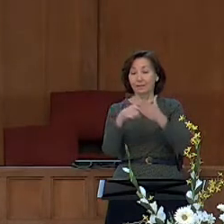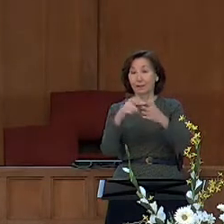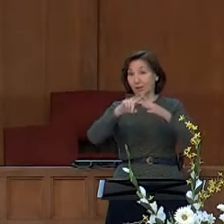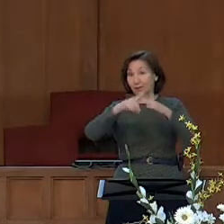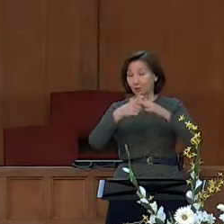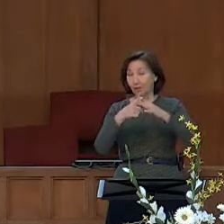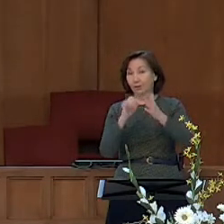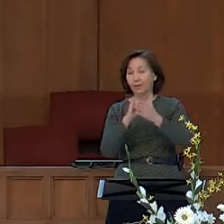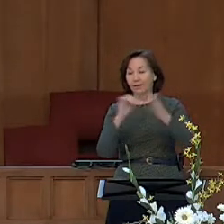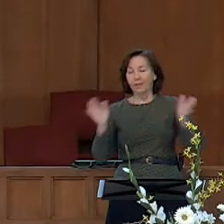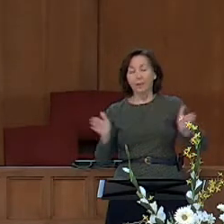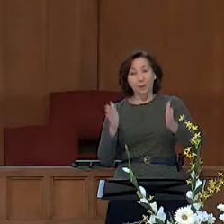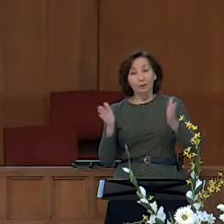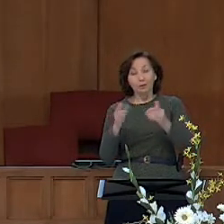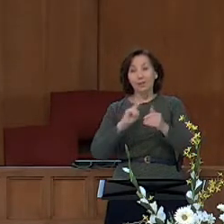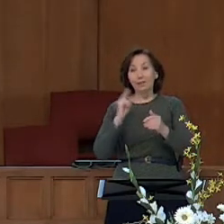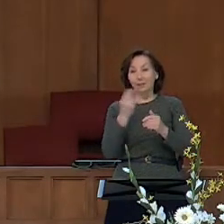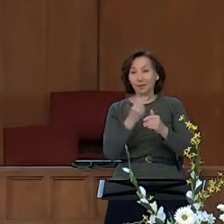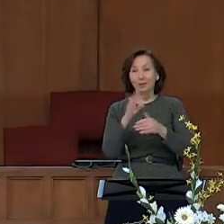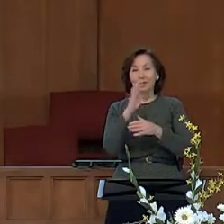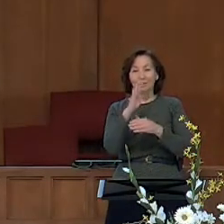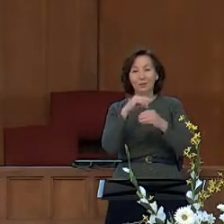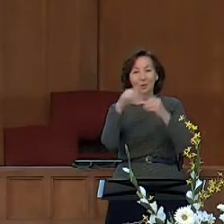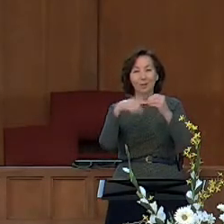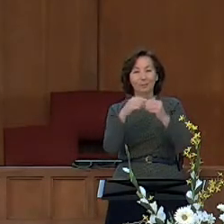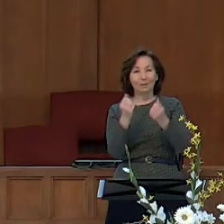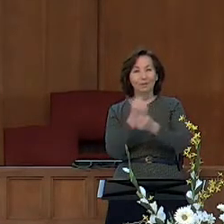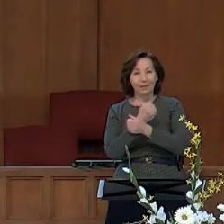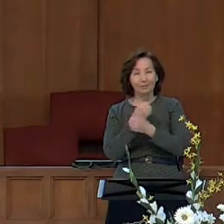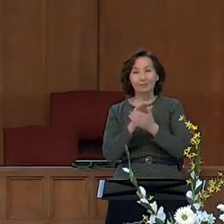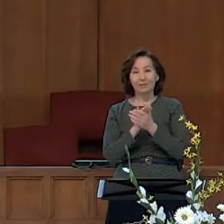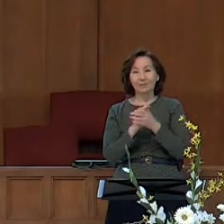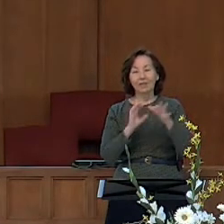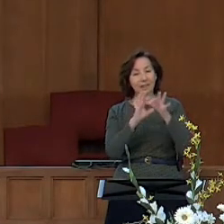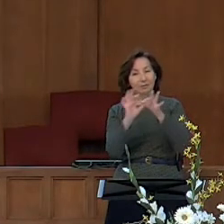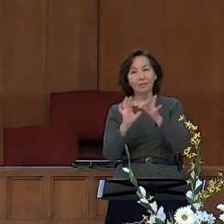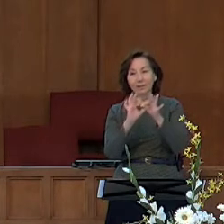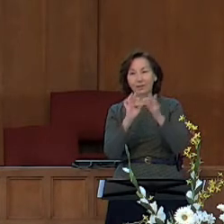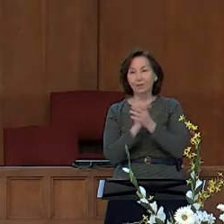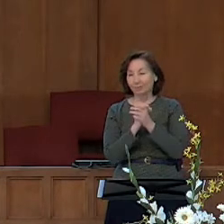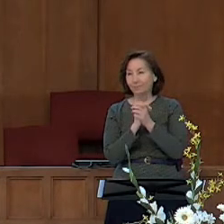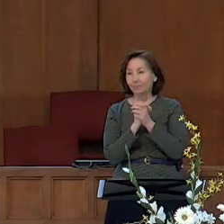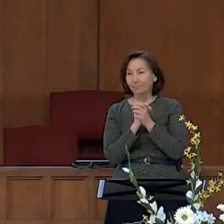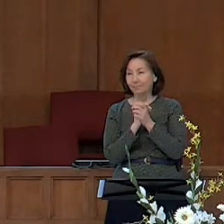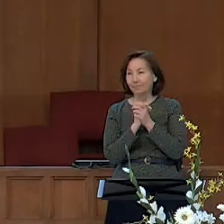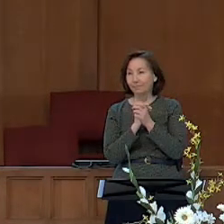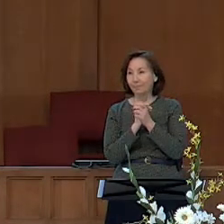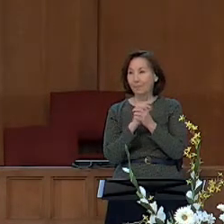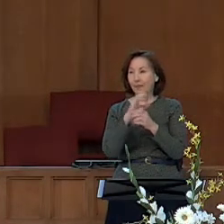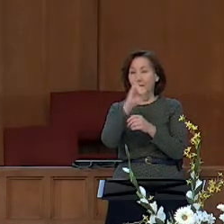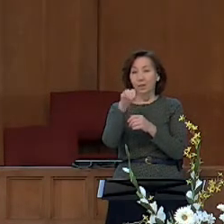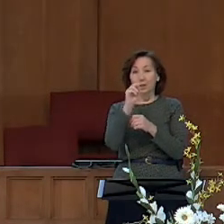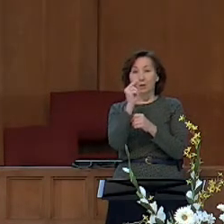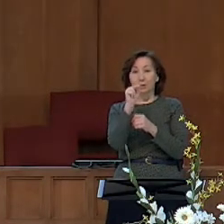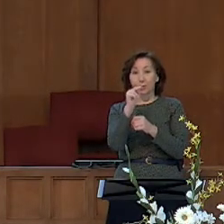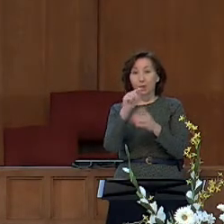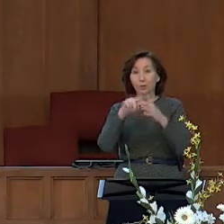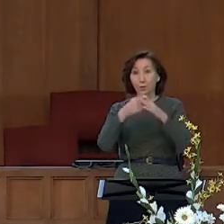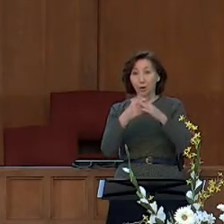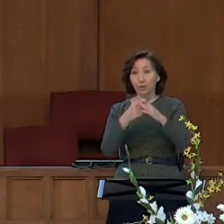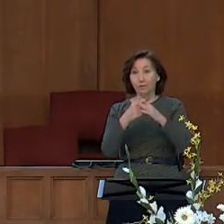that encourages us to talk about love in our relationships. John started in the text by